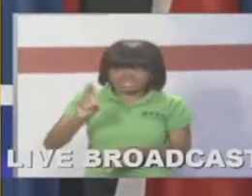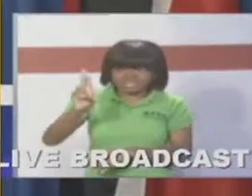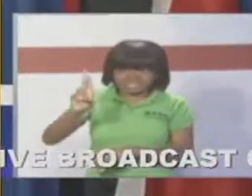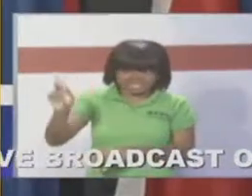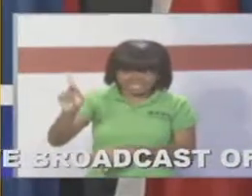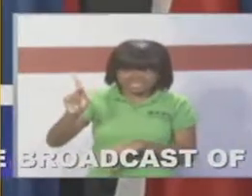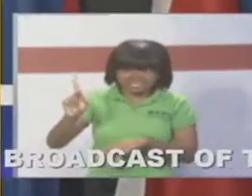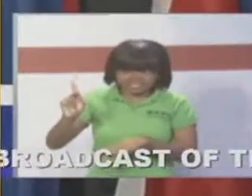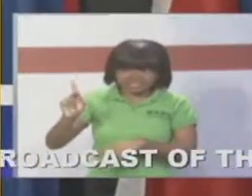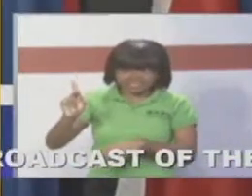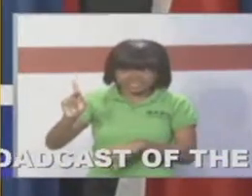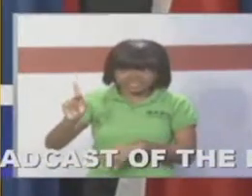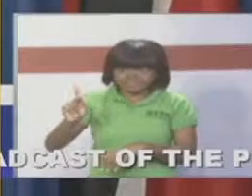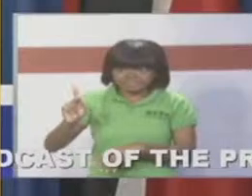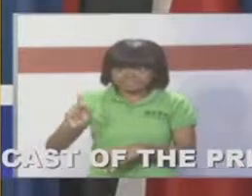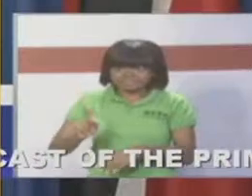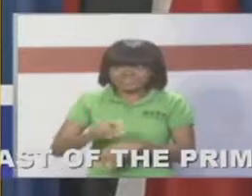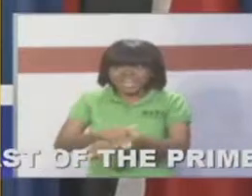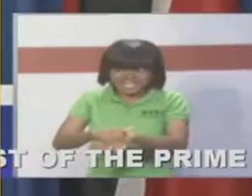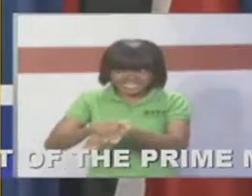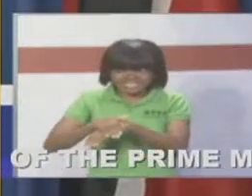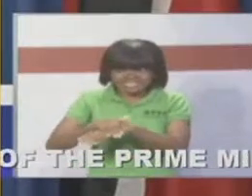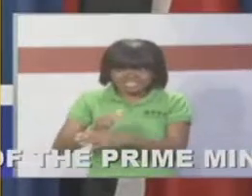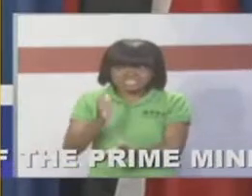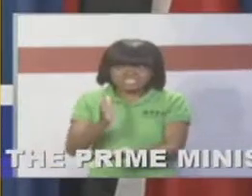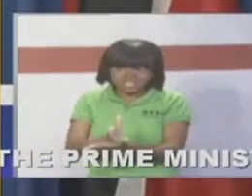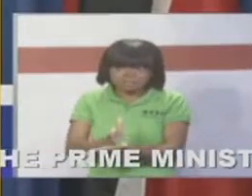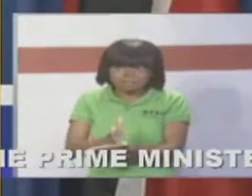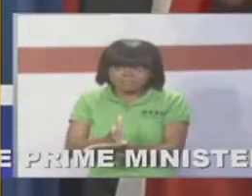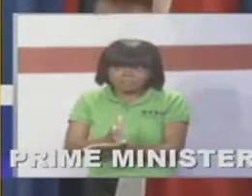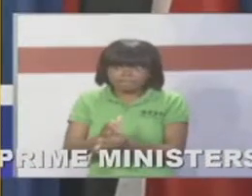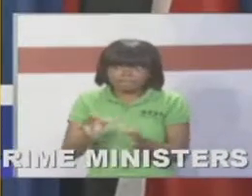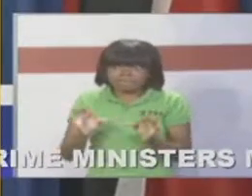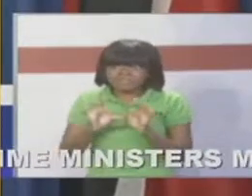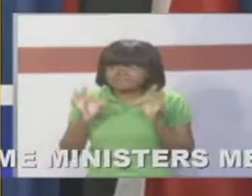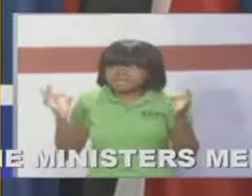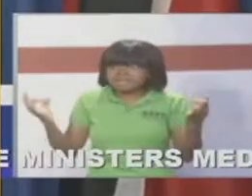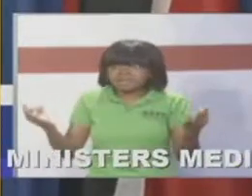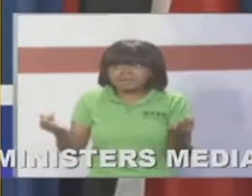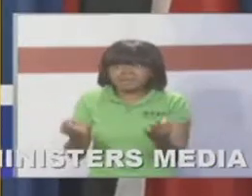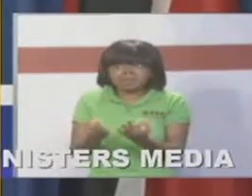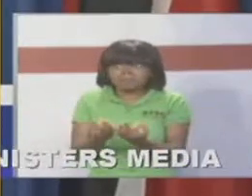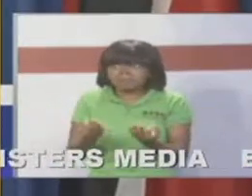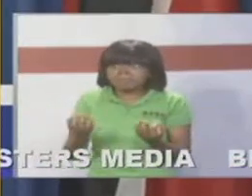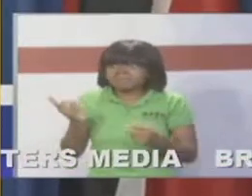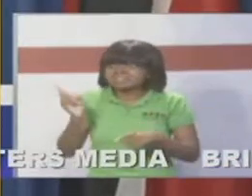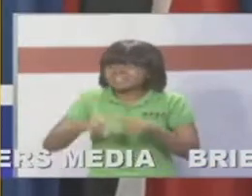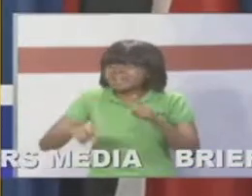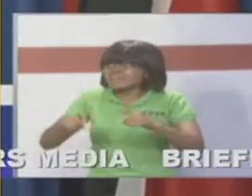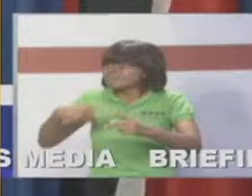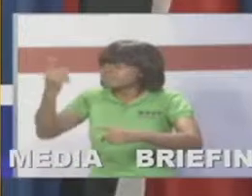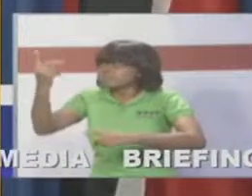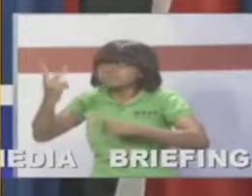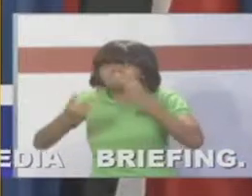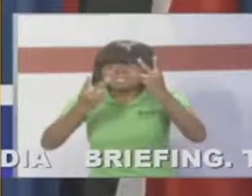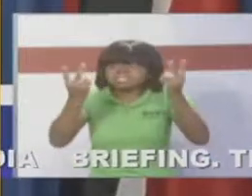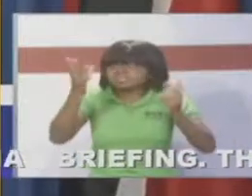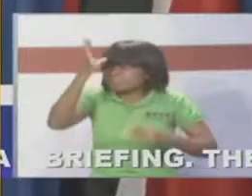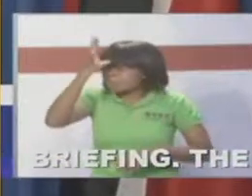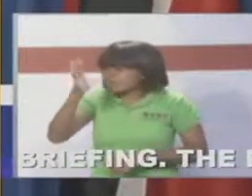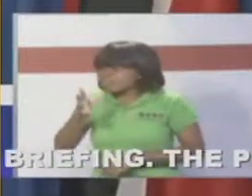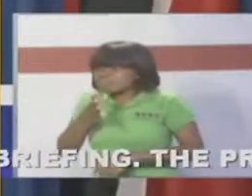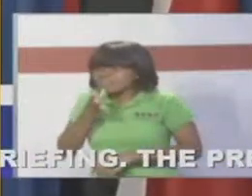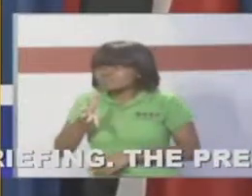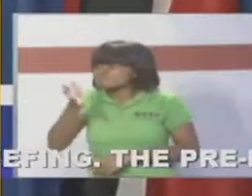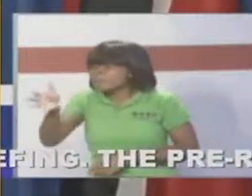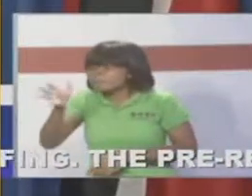another. You remember that? You could not go visiting people. And if you had to see anybody, you were asked to